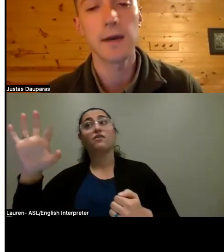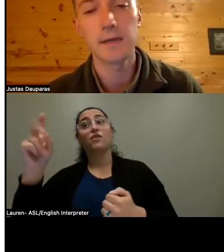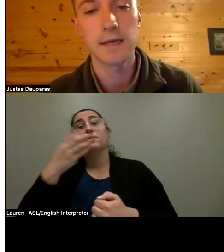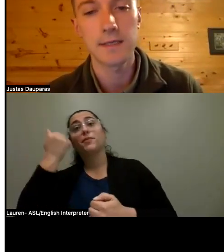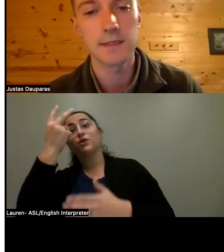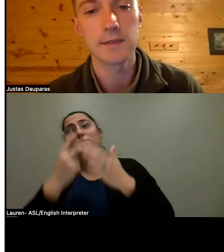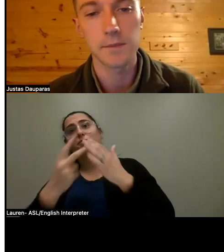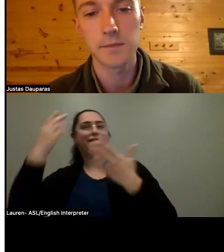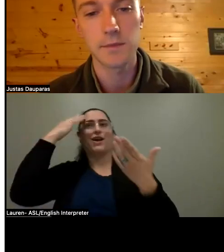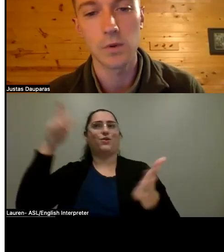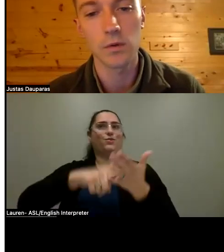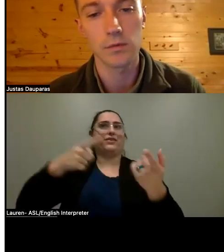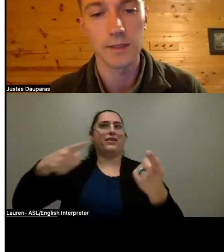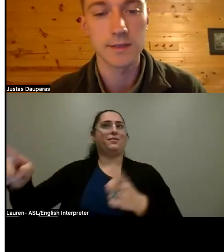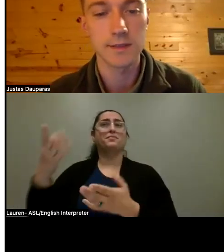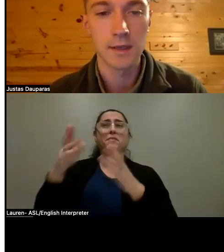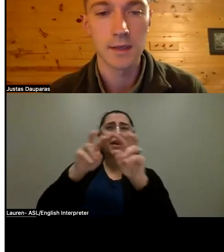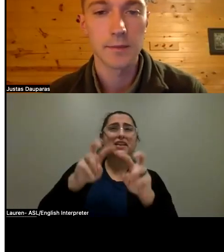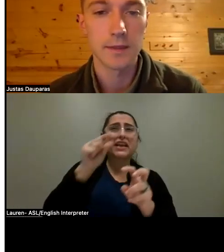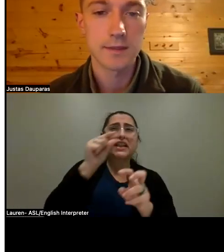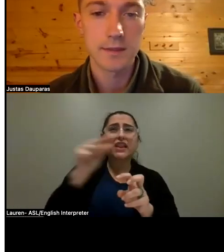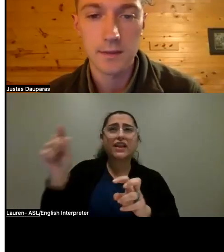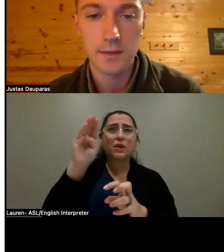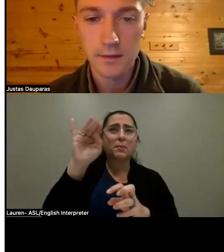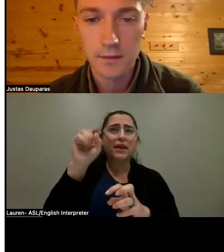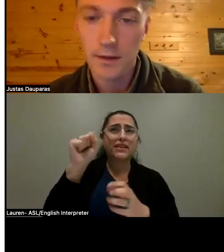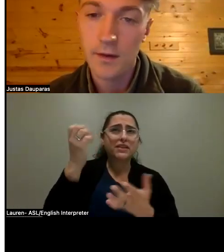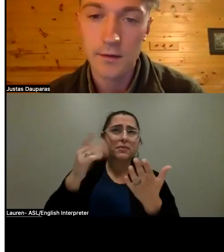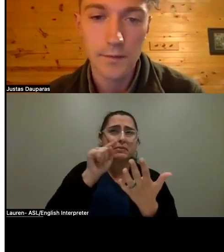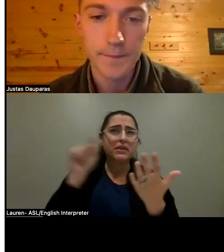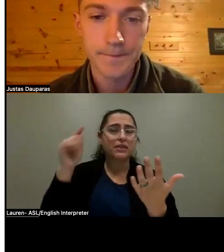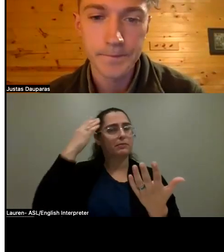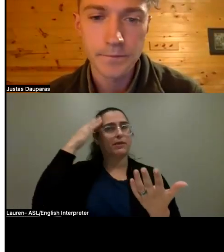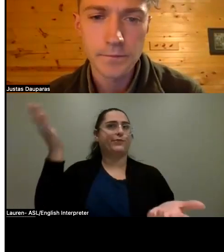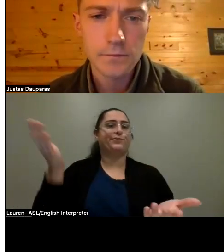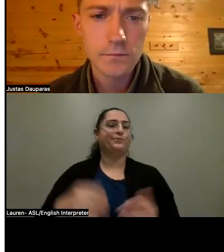it's idealizing some small bits, but yeah, I don't know.